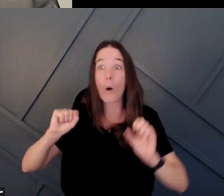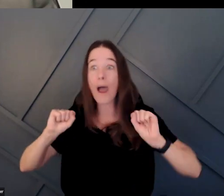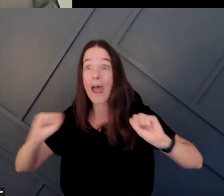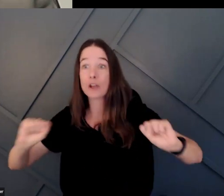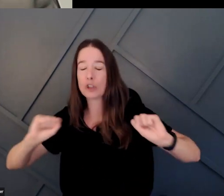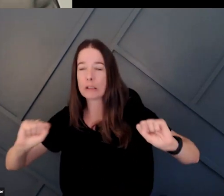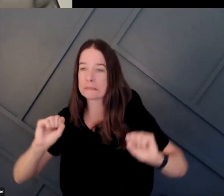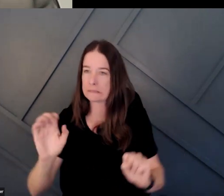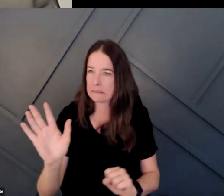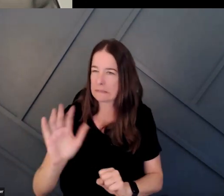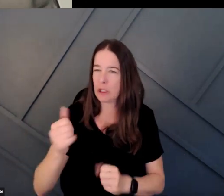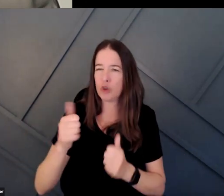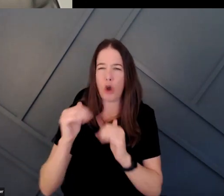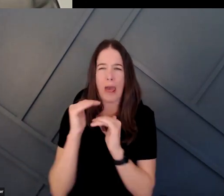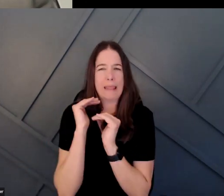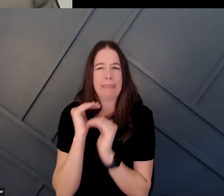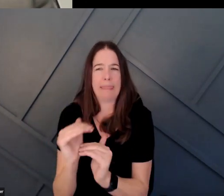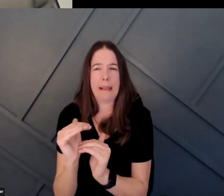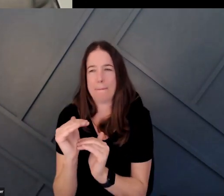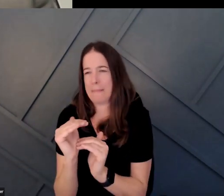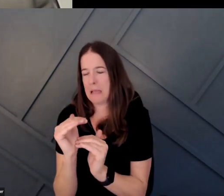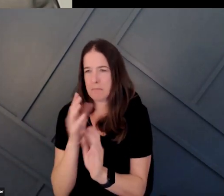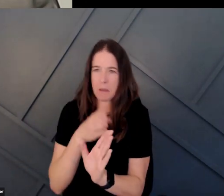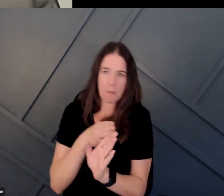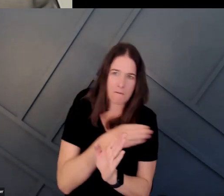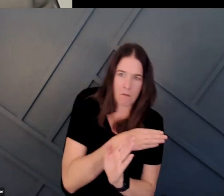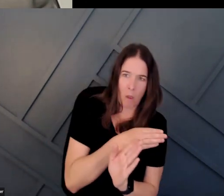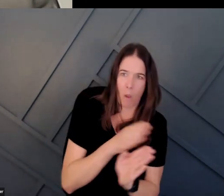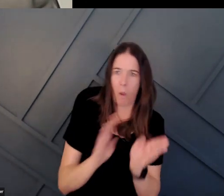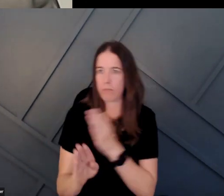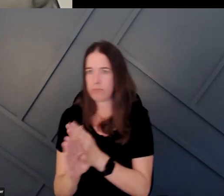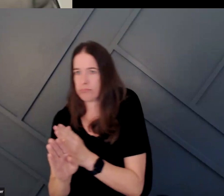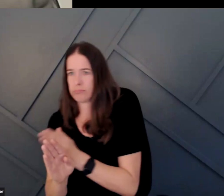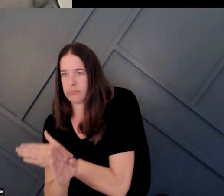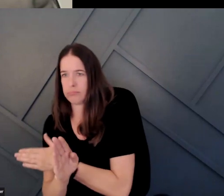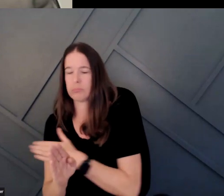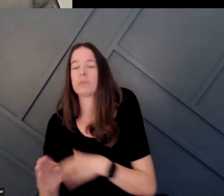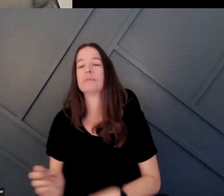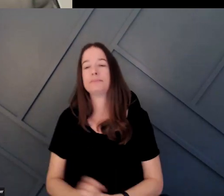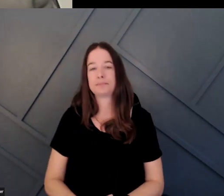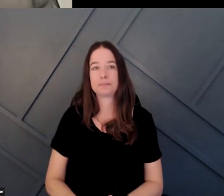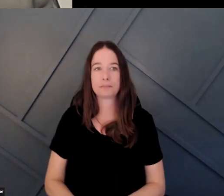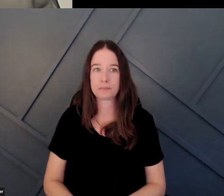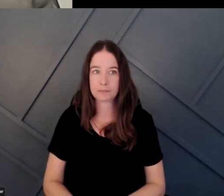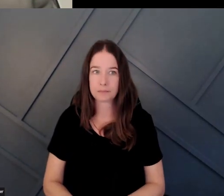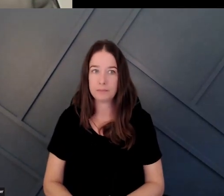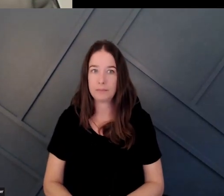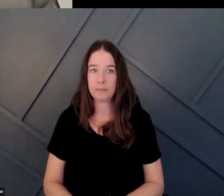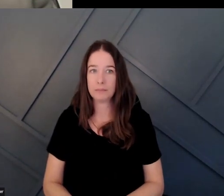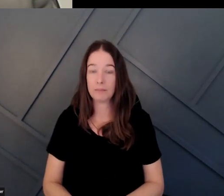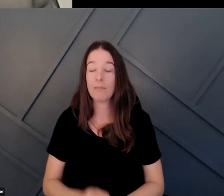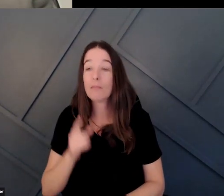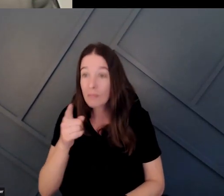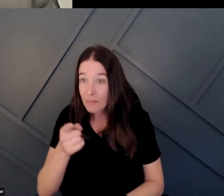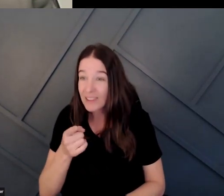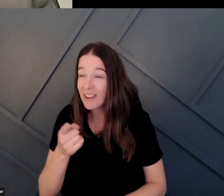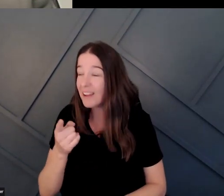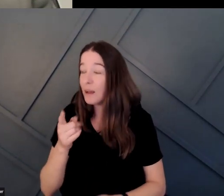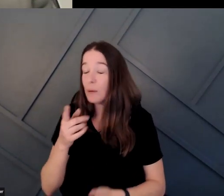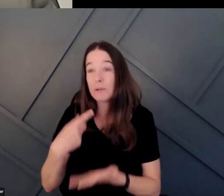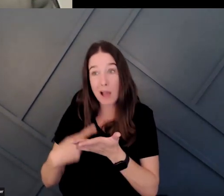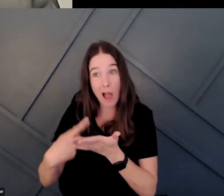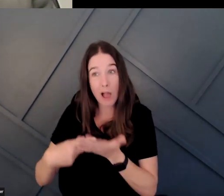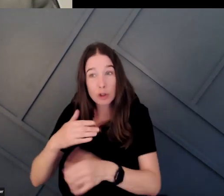Really limit that time, do what's needed. Ensure you know from your doctor. We talked about prescription medications, the effect